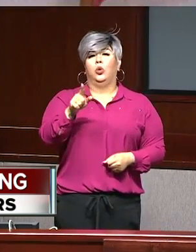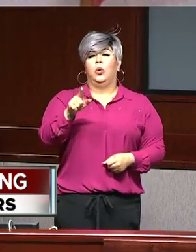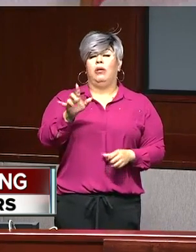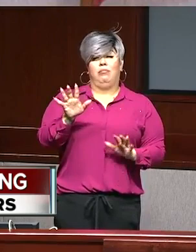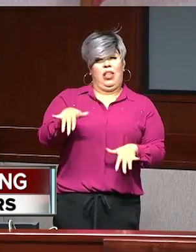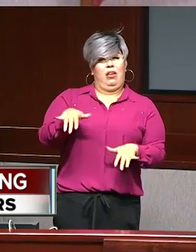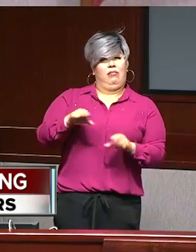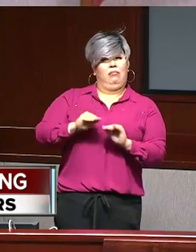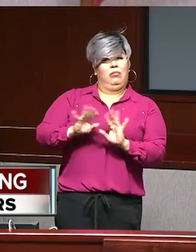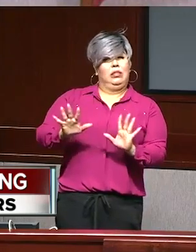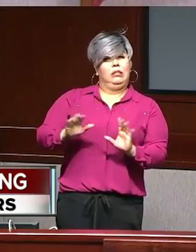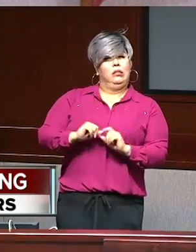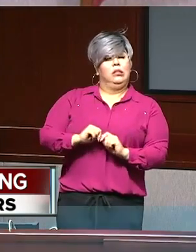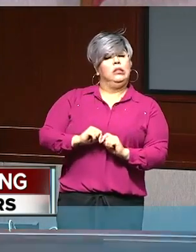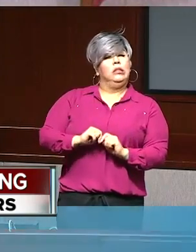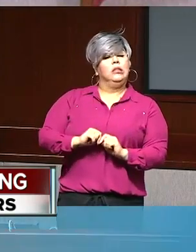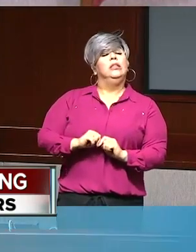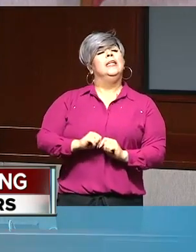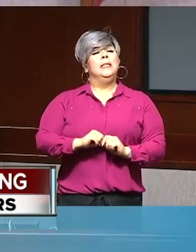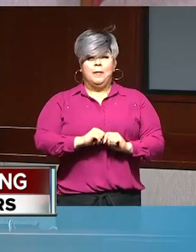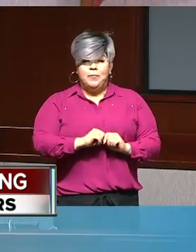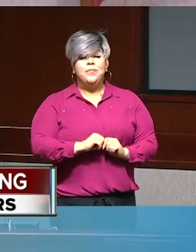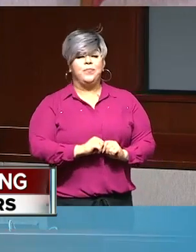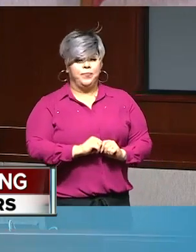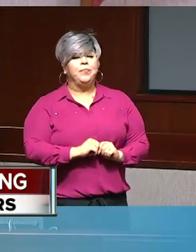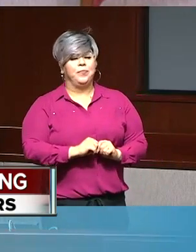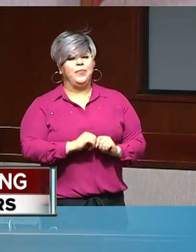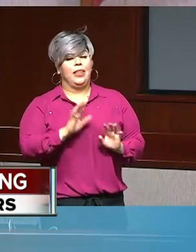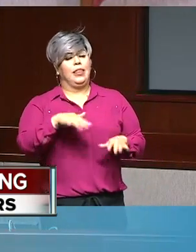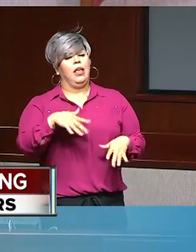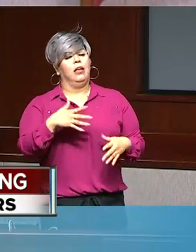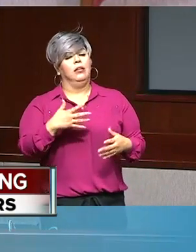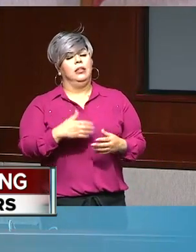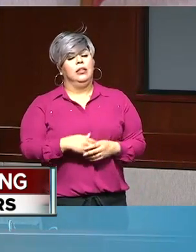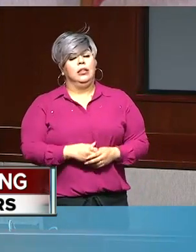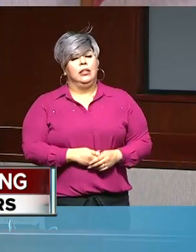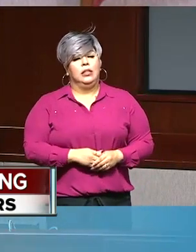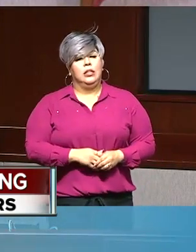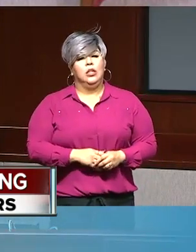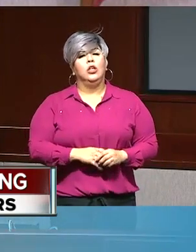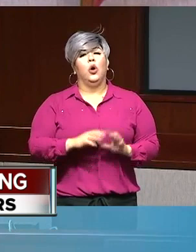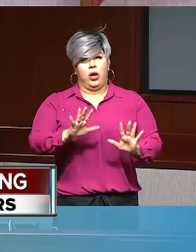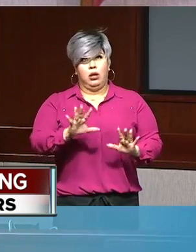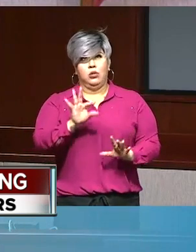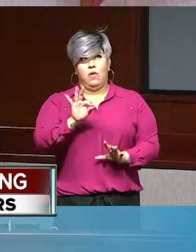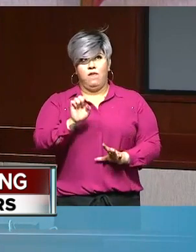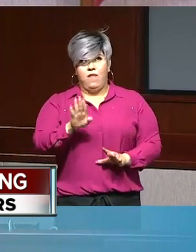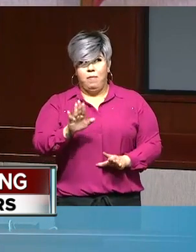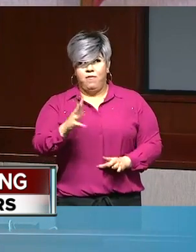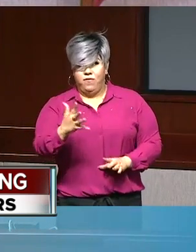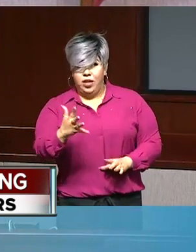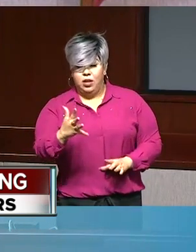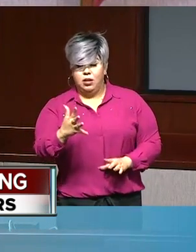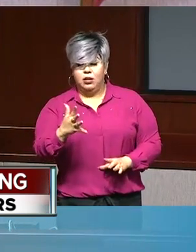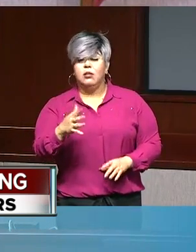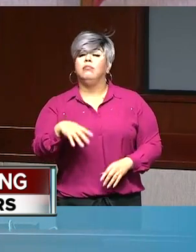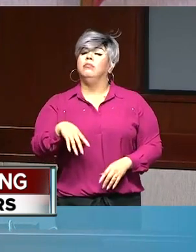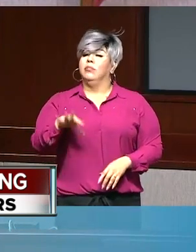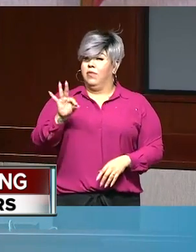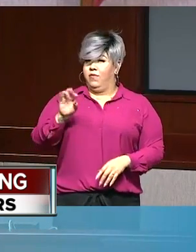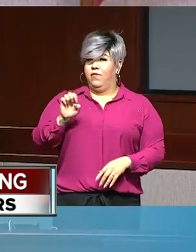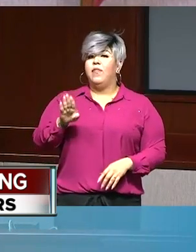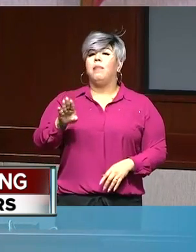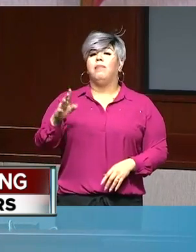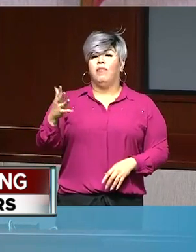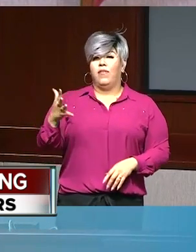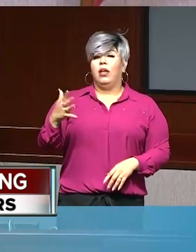the question, Stacy? Oh, yeah, I didn't know you even had it down to the day. So, Yeah. Okay, February 5th, you said? February 5th